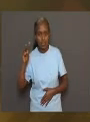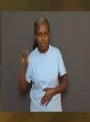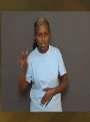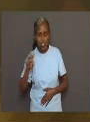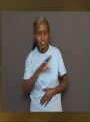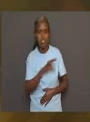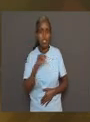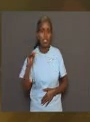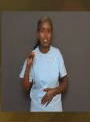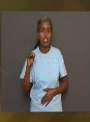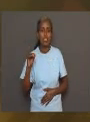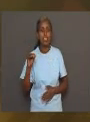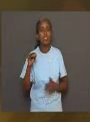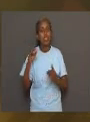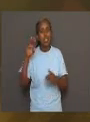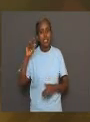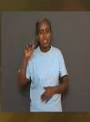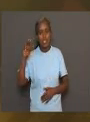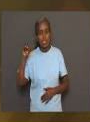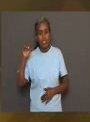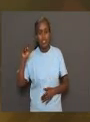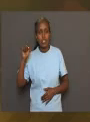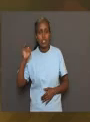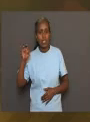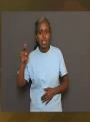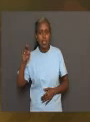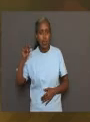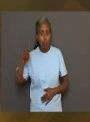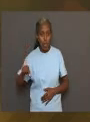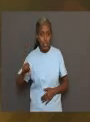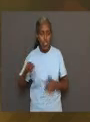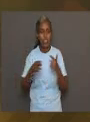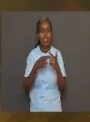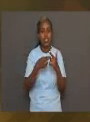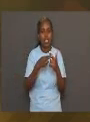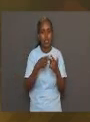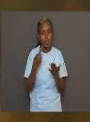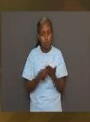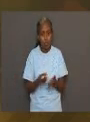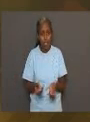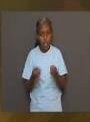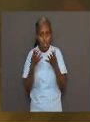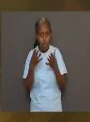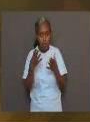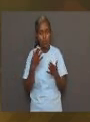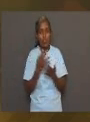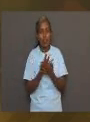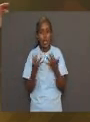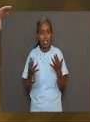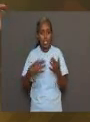and interquartile range. We have a lot of material to cover today,